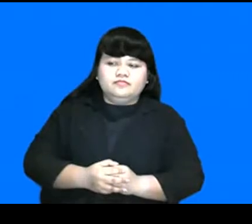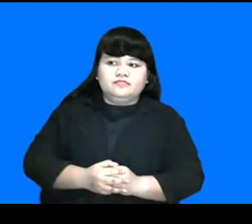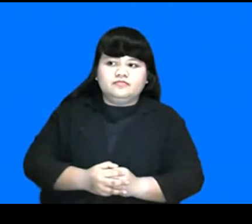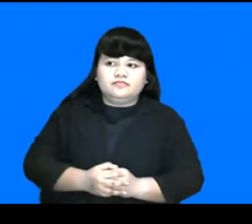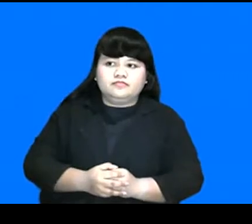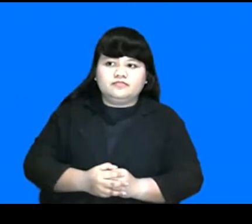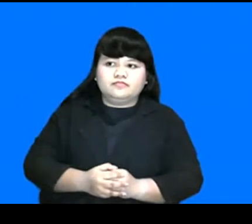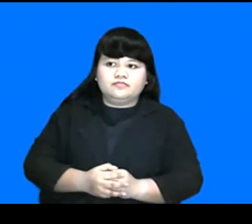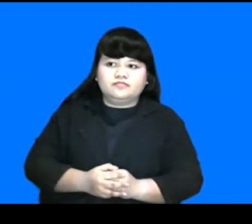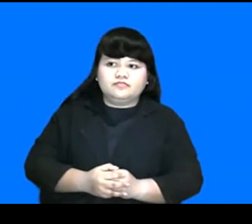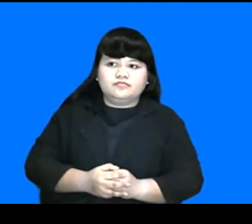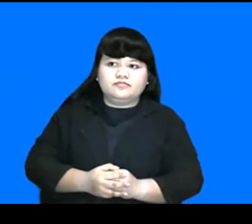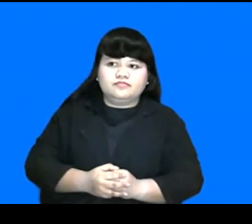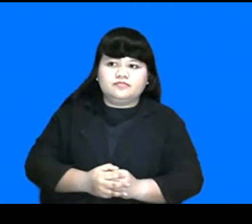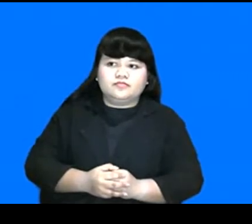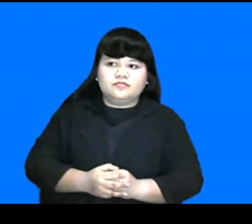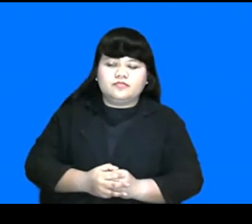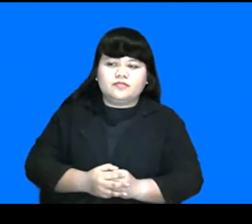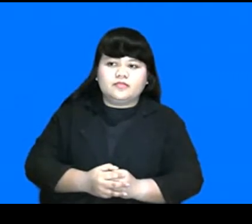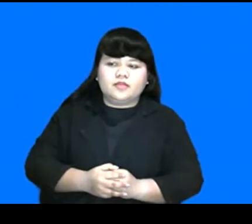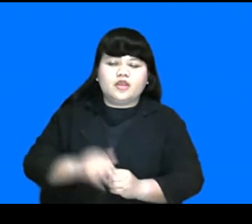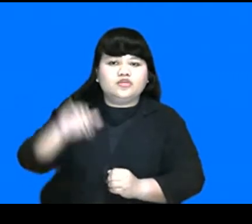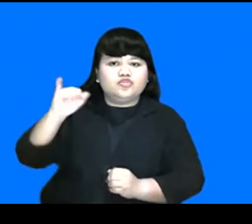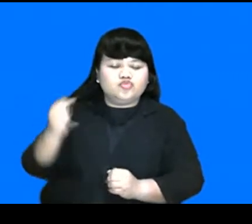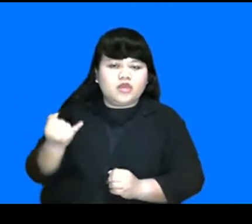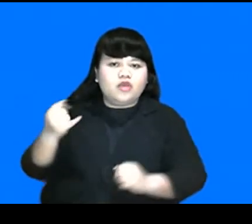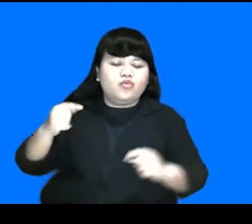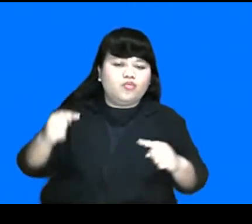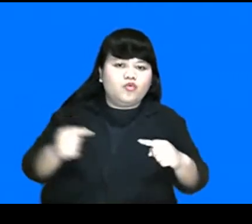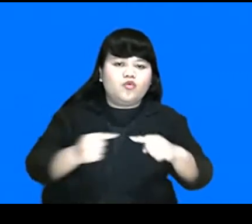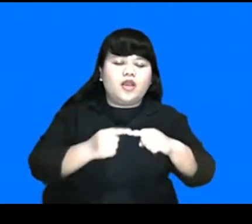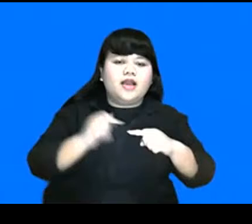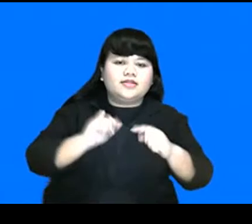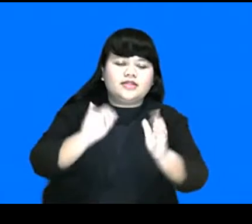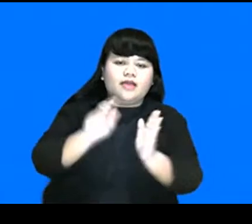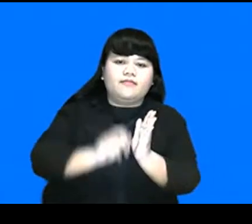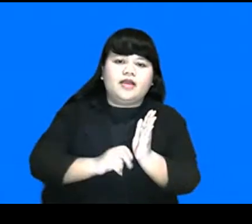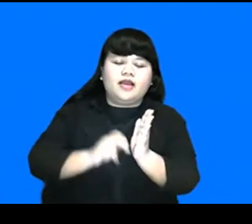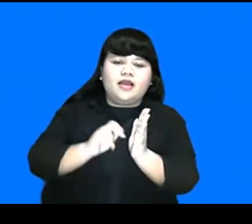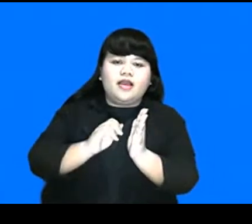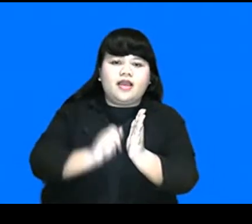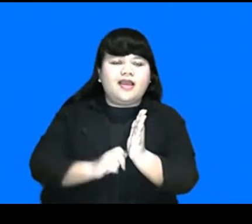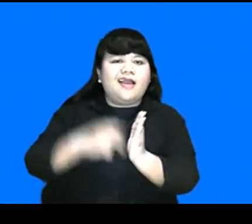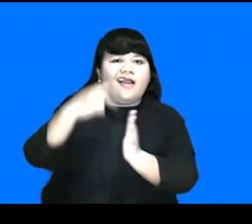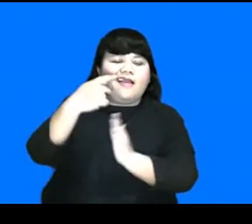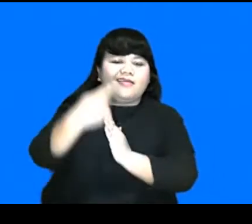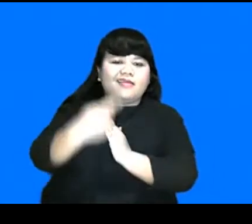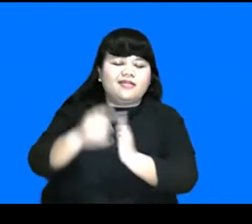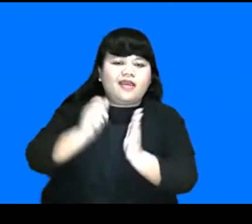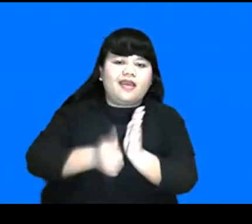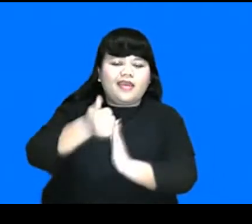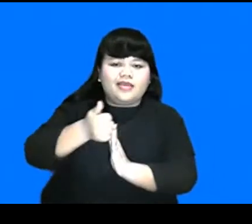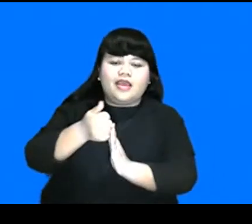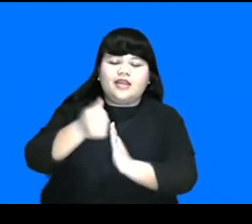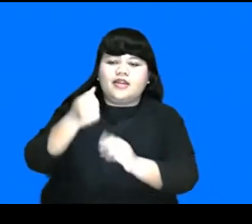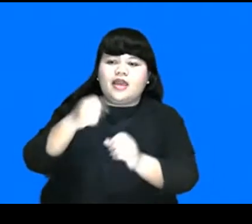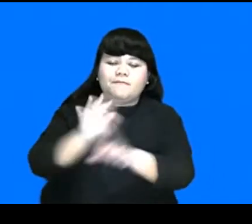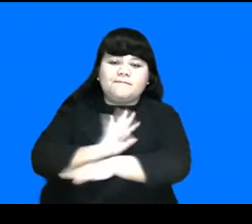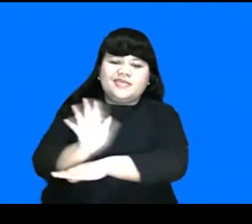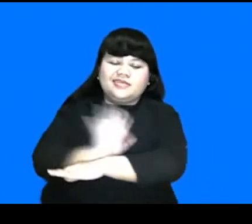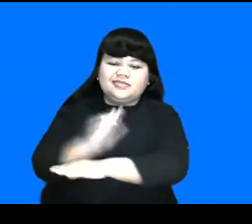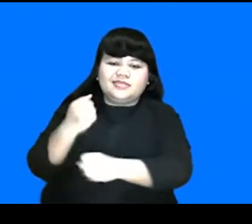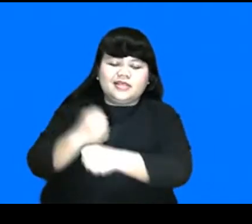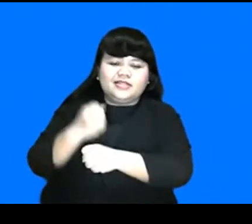business 20 agenda that they want to do more for the sustainable